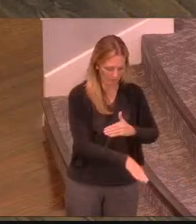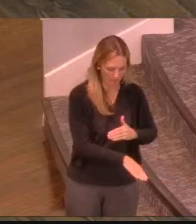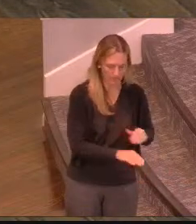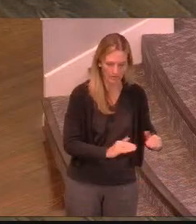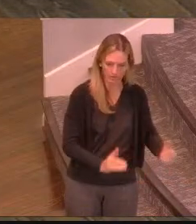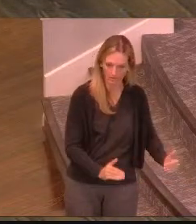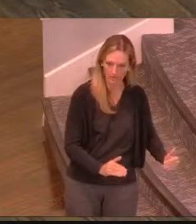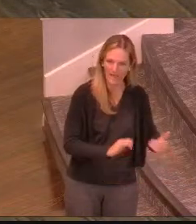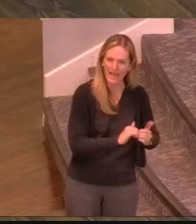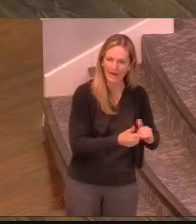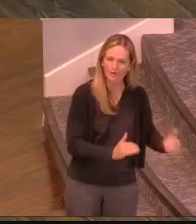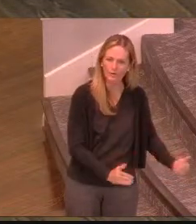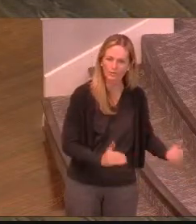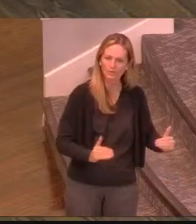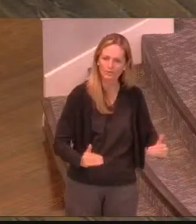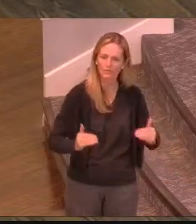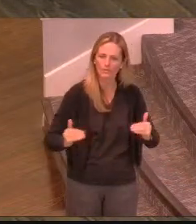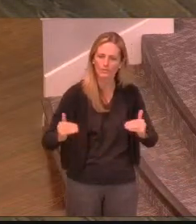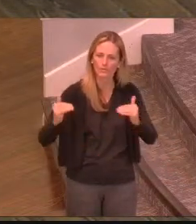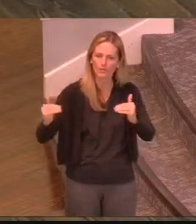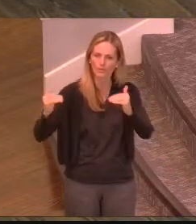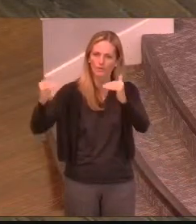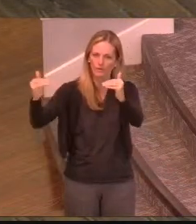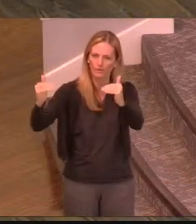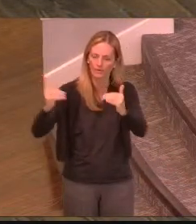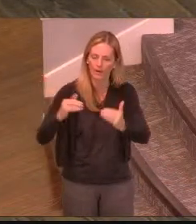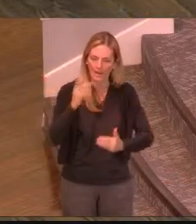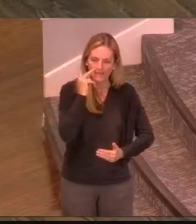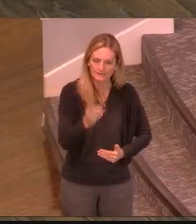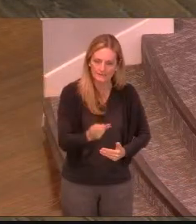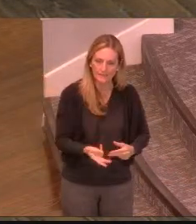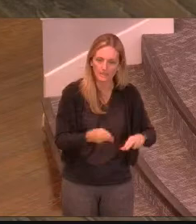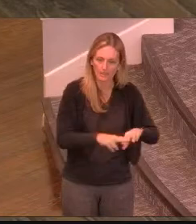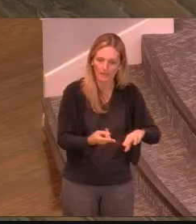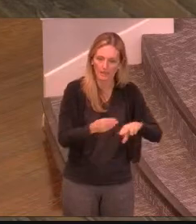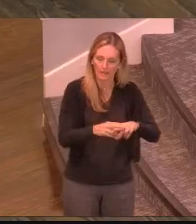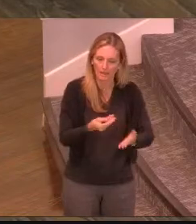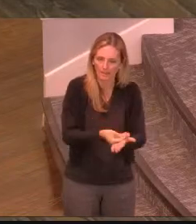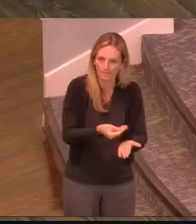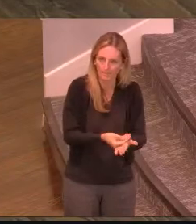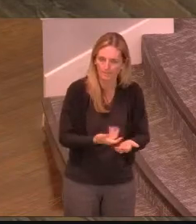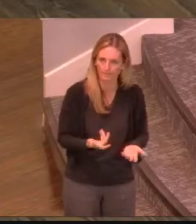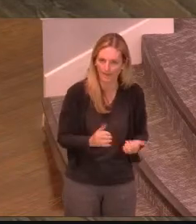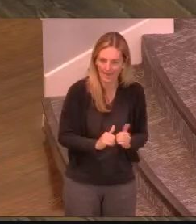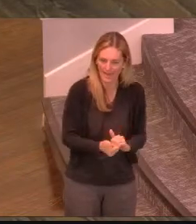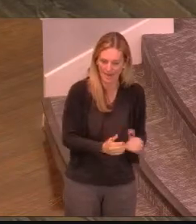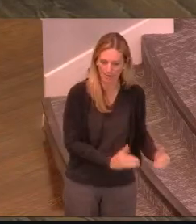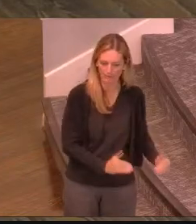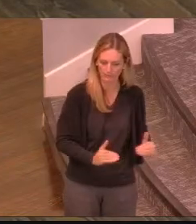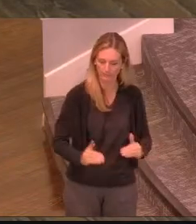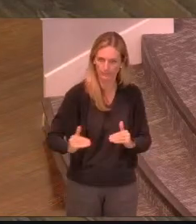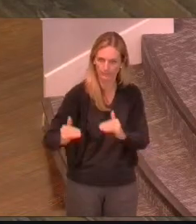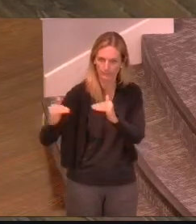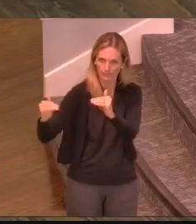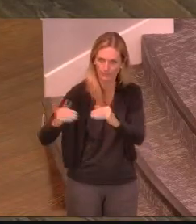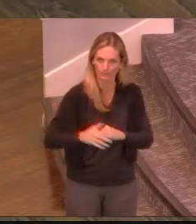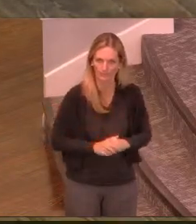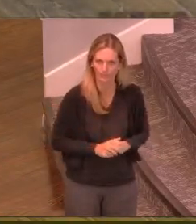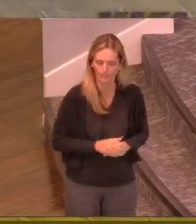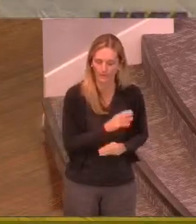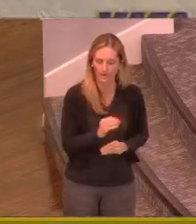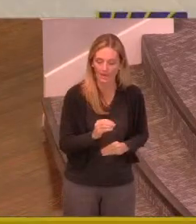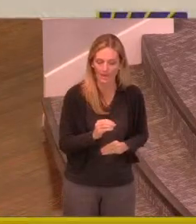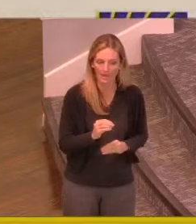a career pathway and see increased compensation along the way. We needed to take into account our area